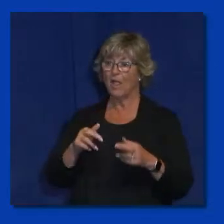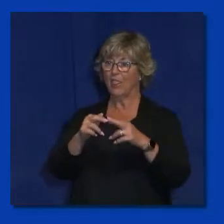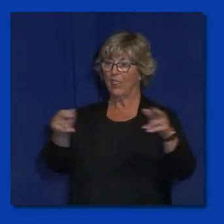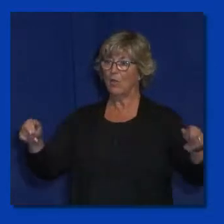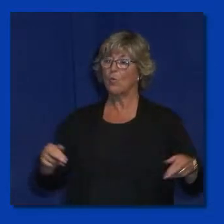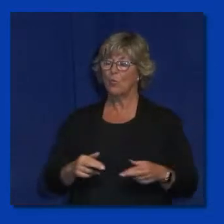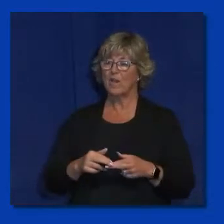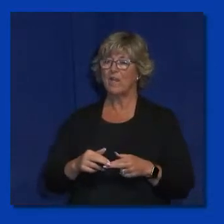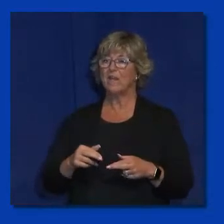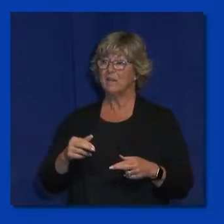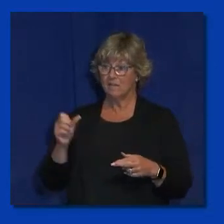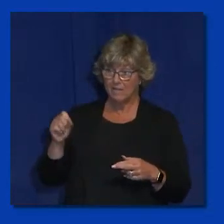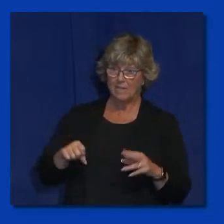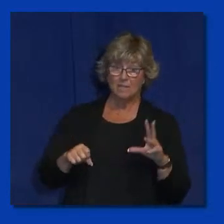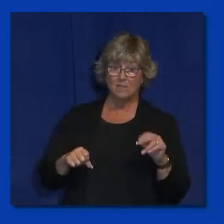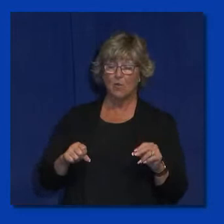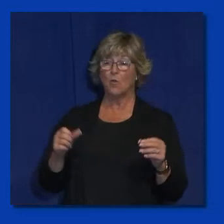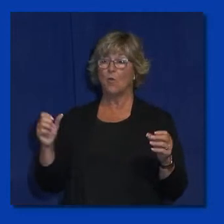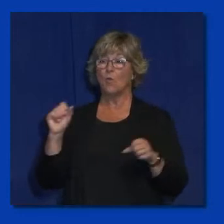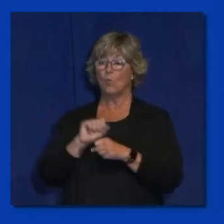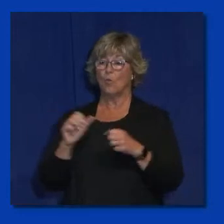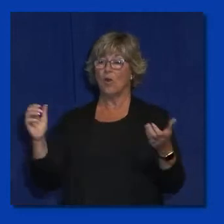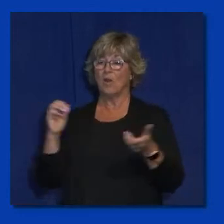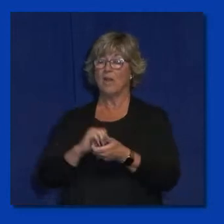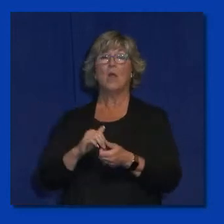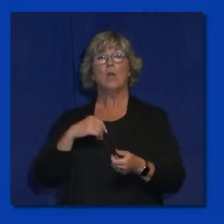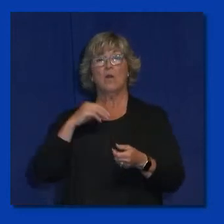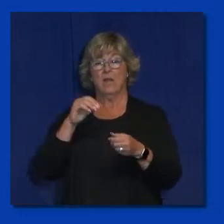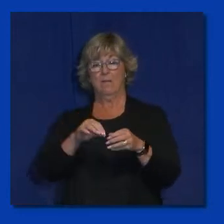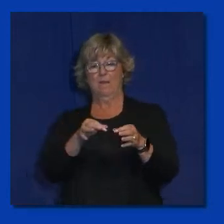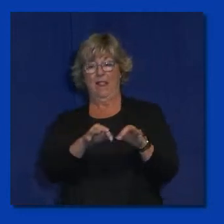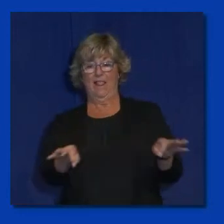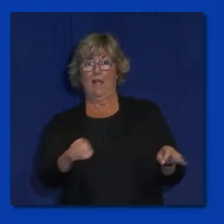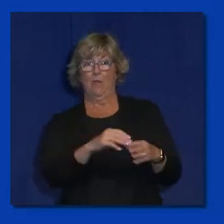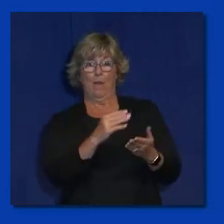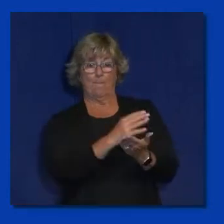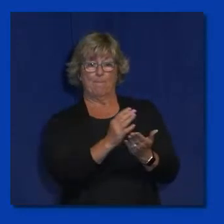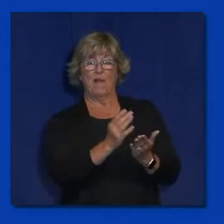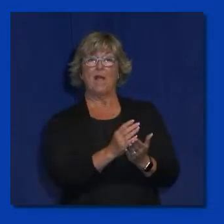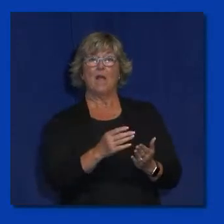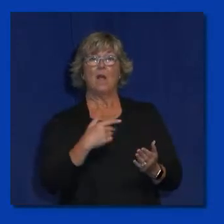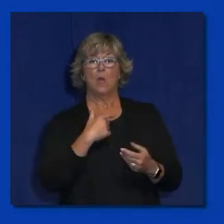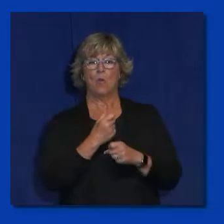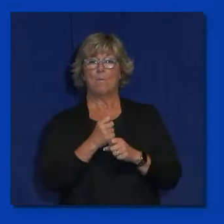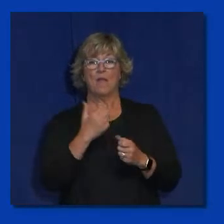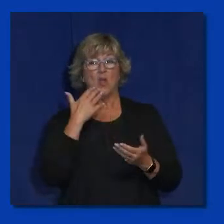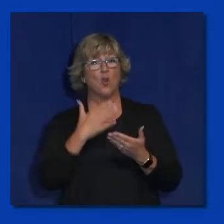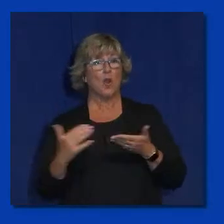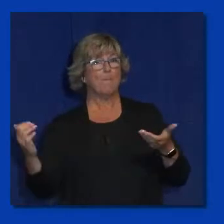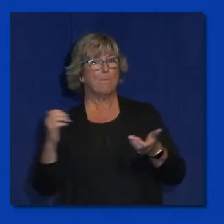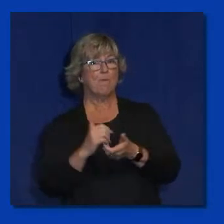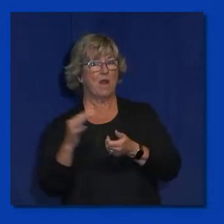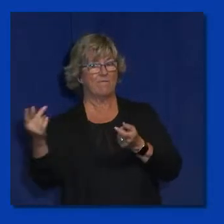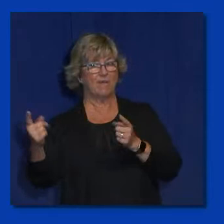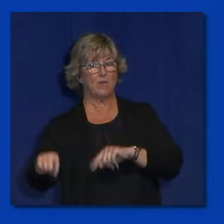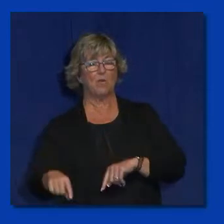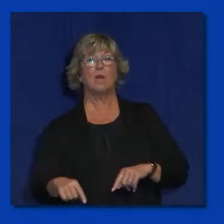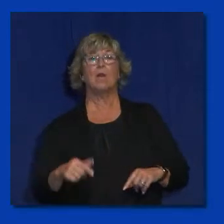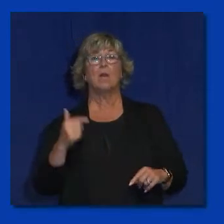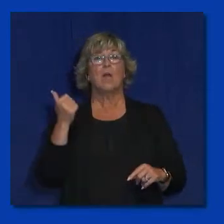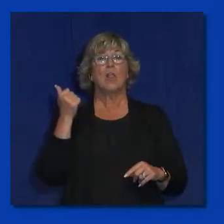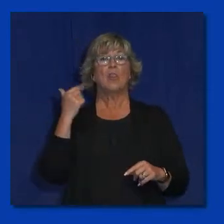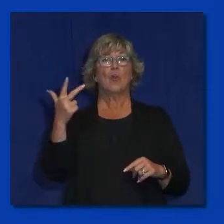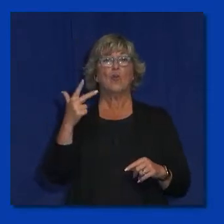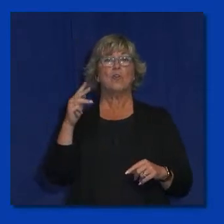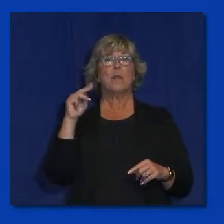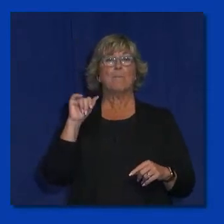together or not. But we put language in the budget because we have built a great partnership with the Big 13 mayors